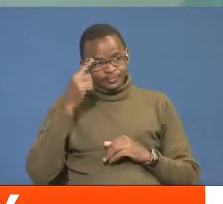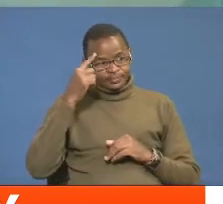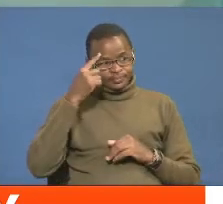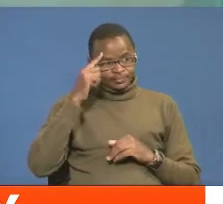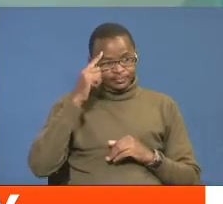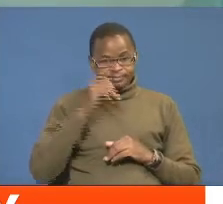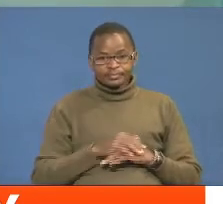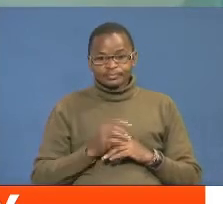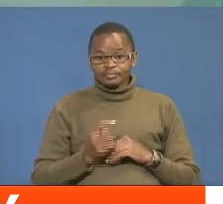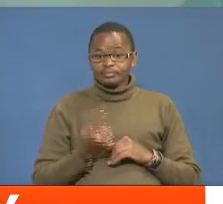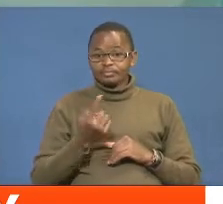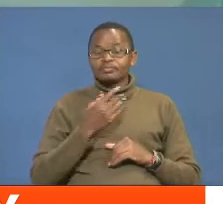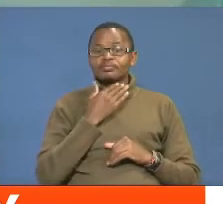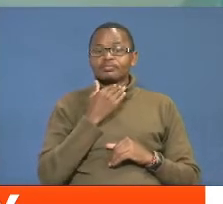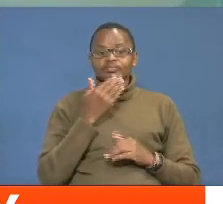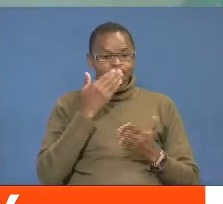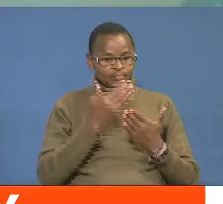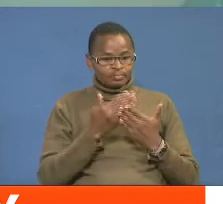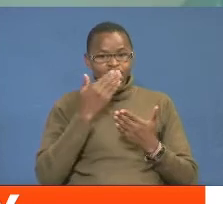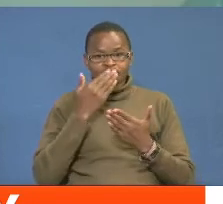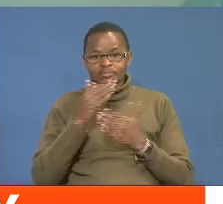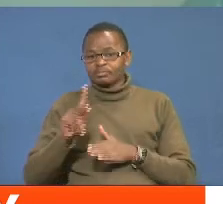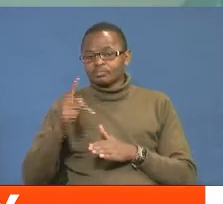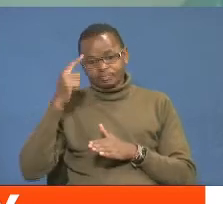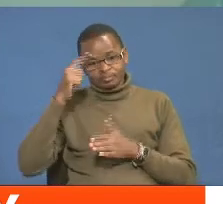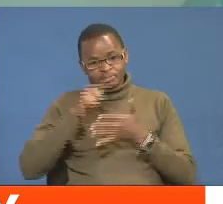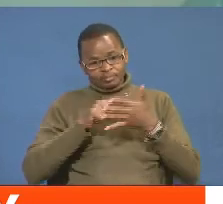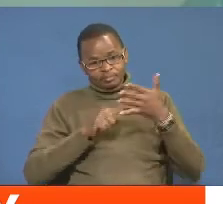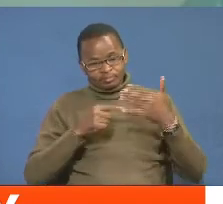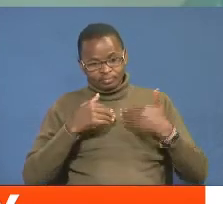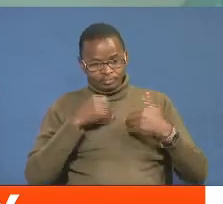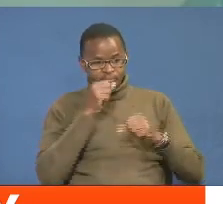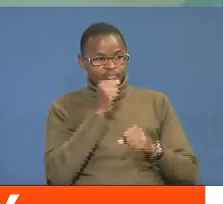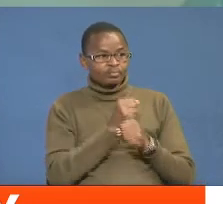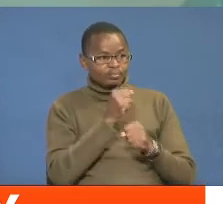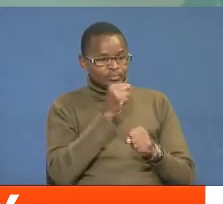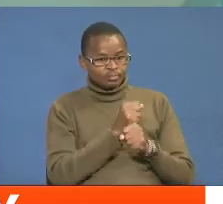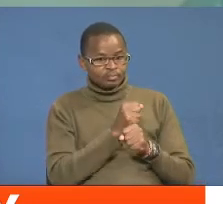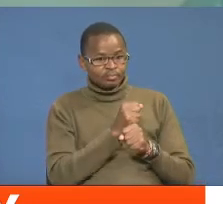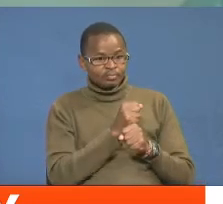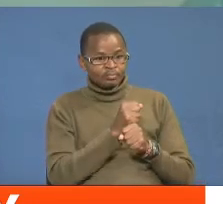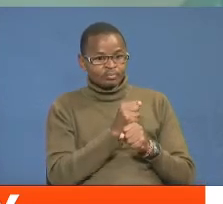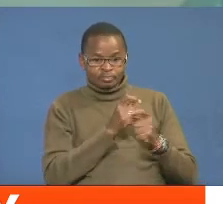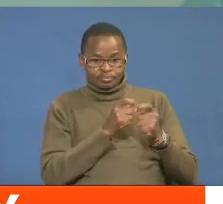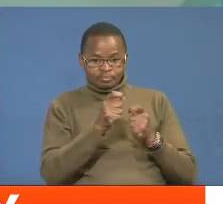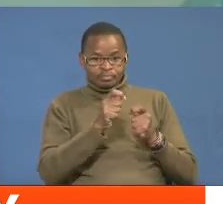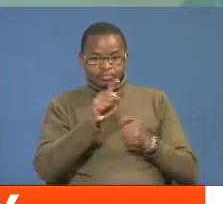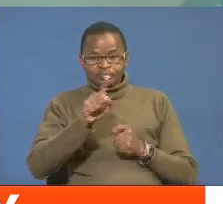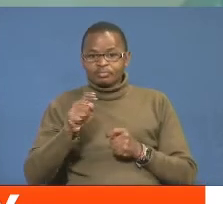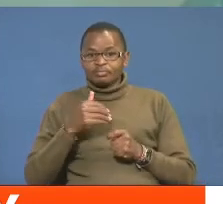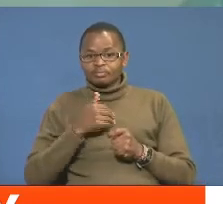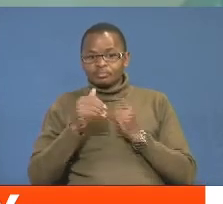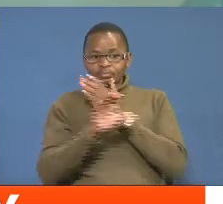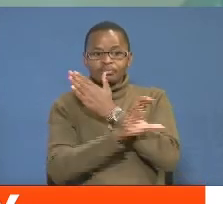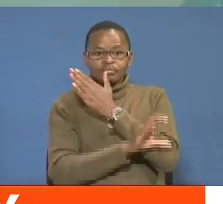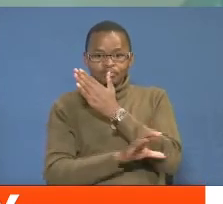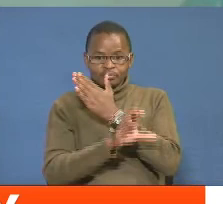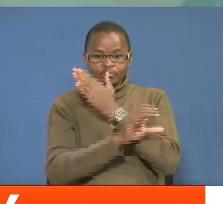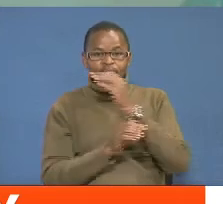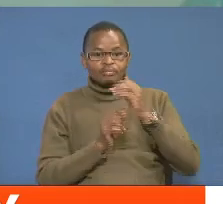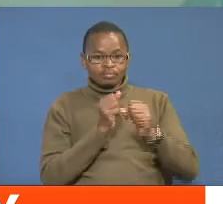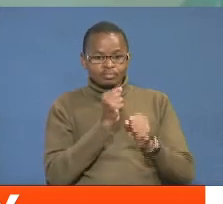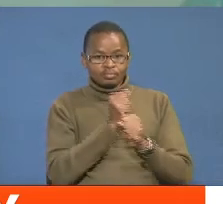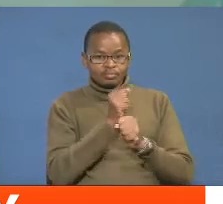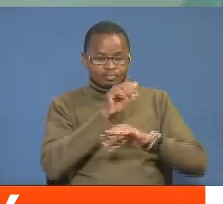I'll first of all like to congratulate the government of Kenya for what it has done in terms of containing the virus. I mean, as a country, we've really done